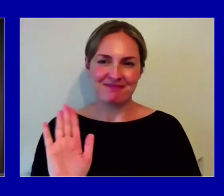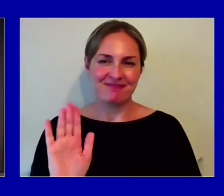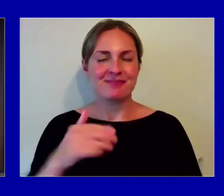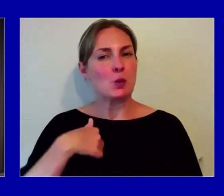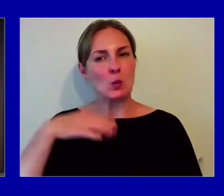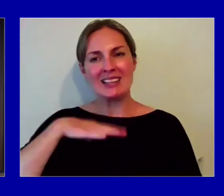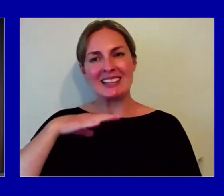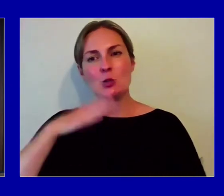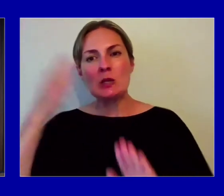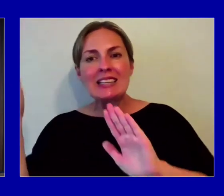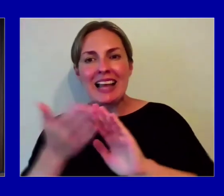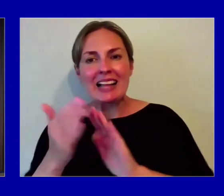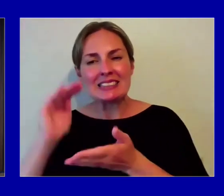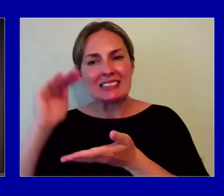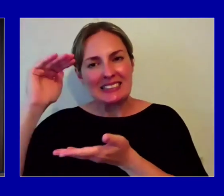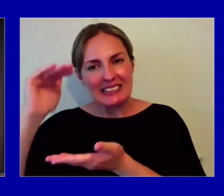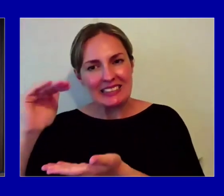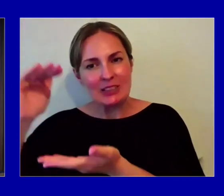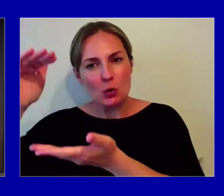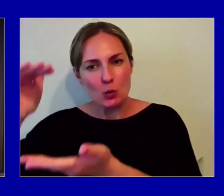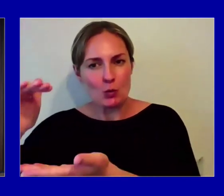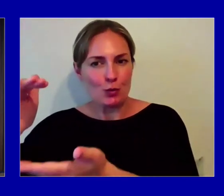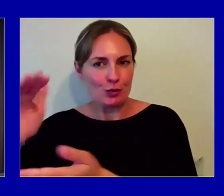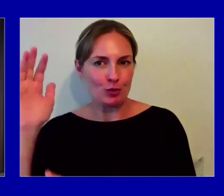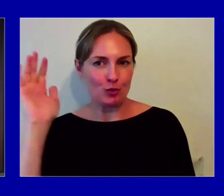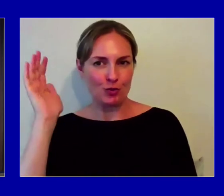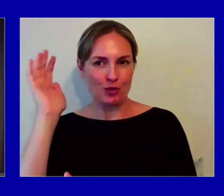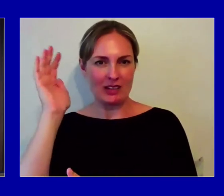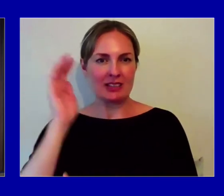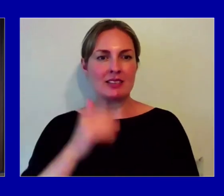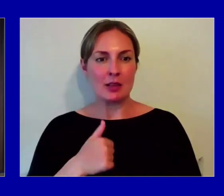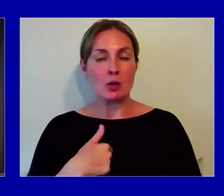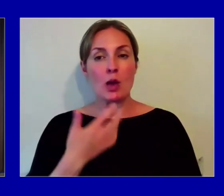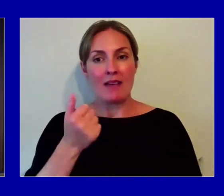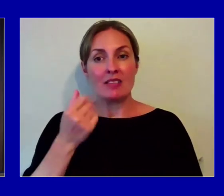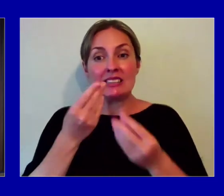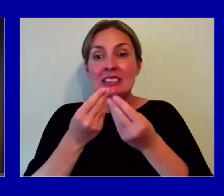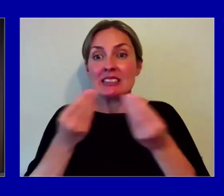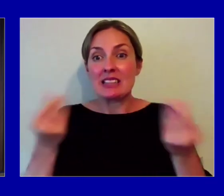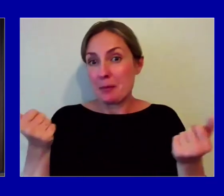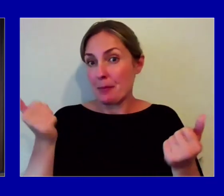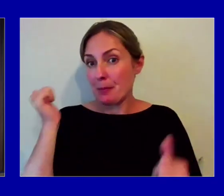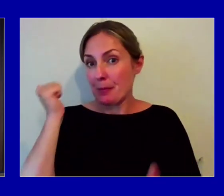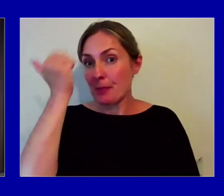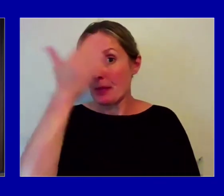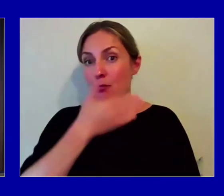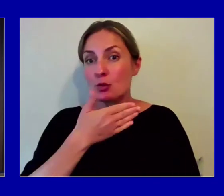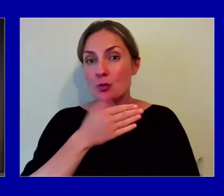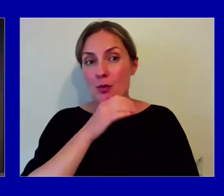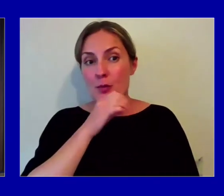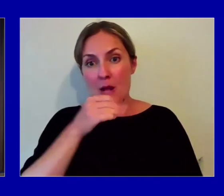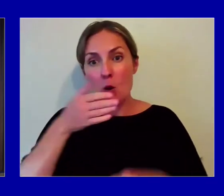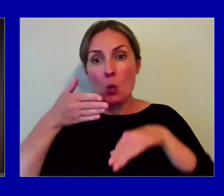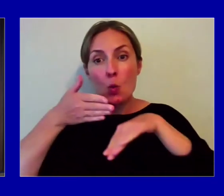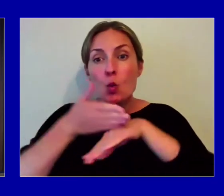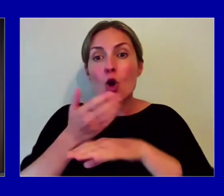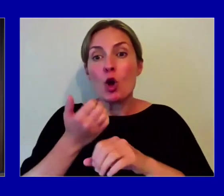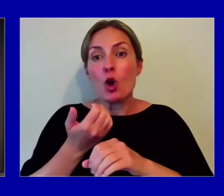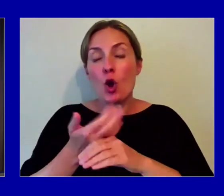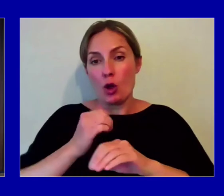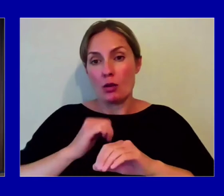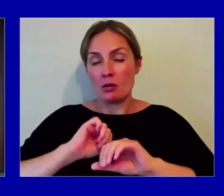men, some Nyampa men working on the farm. We're employing, um, a couple of